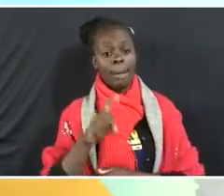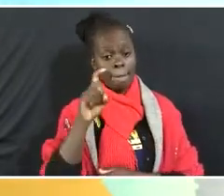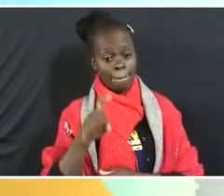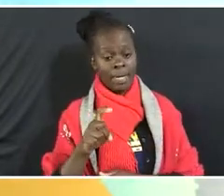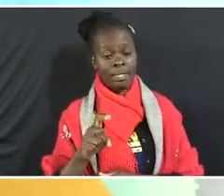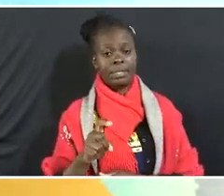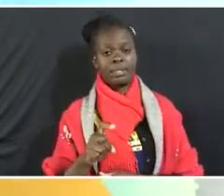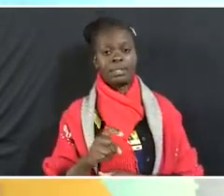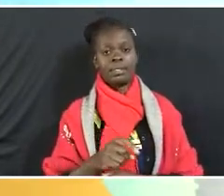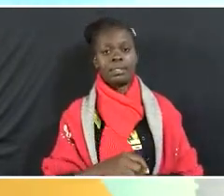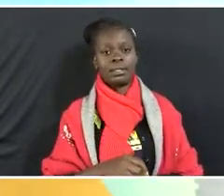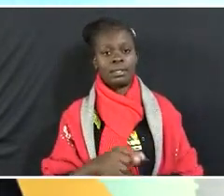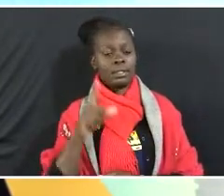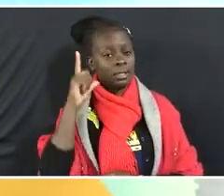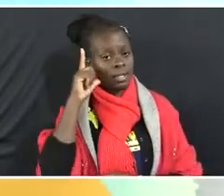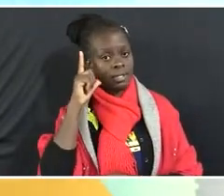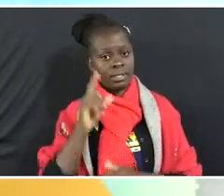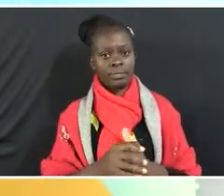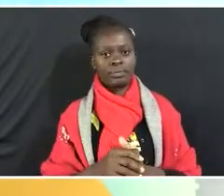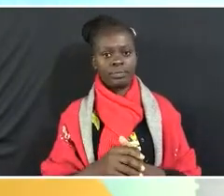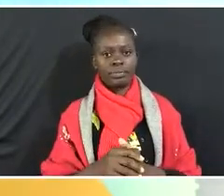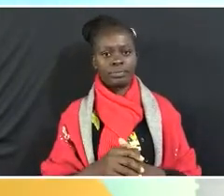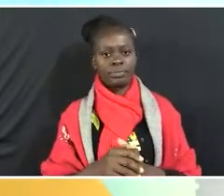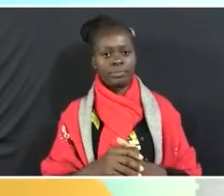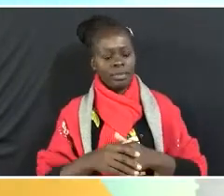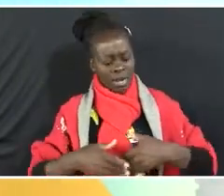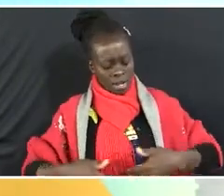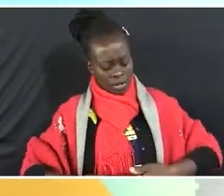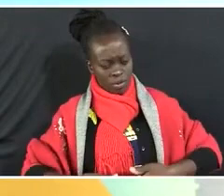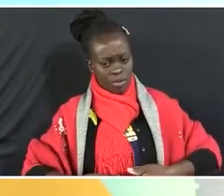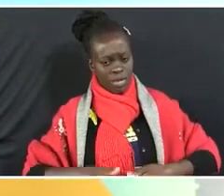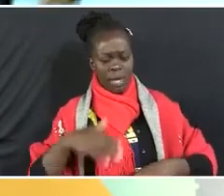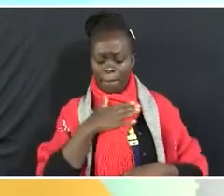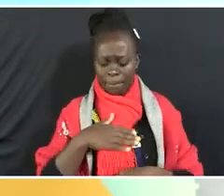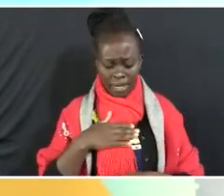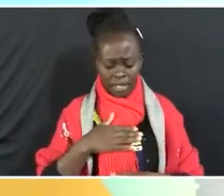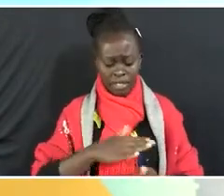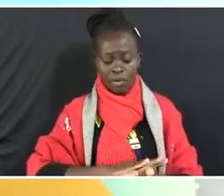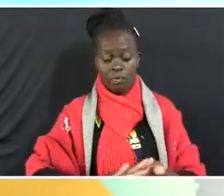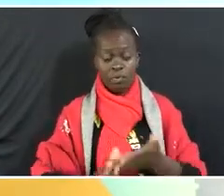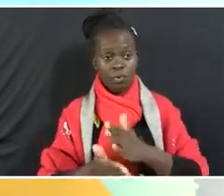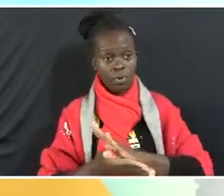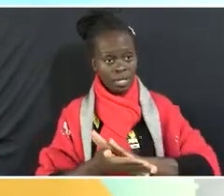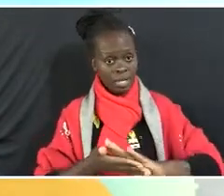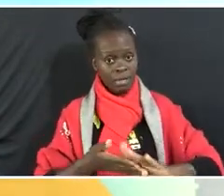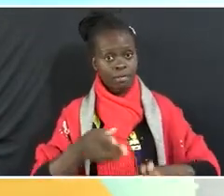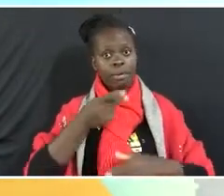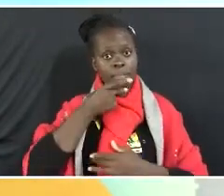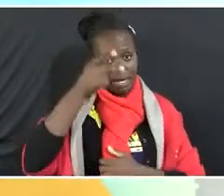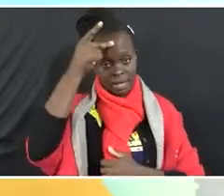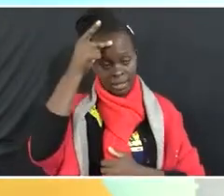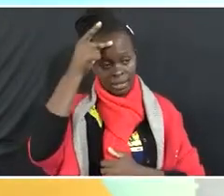message. Ambassadors, please forgive your parents. Say amen.